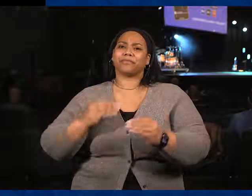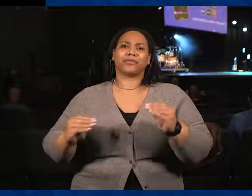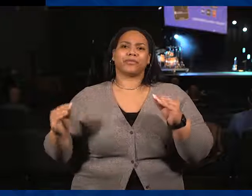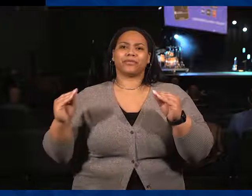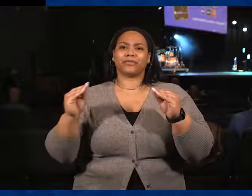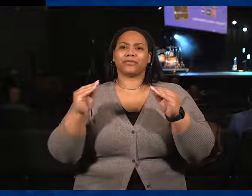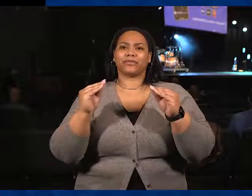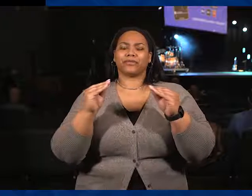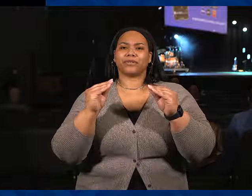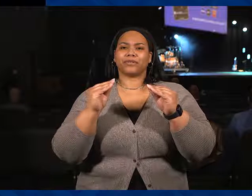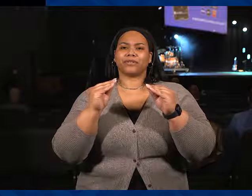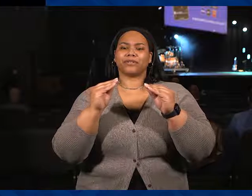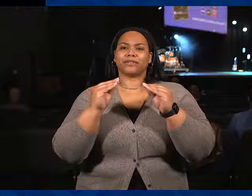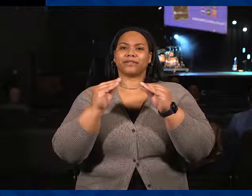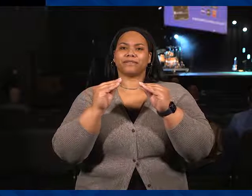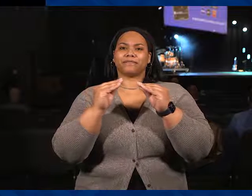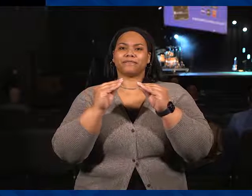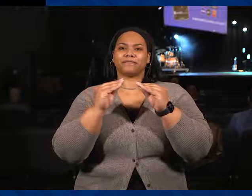him